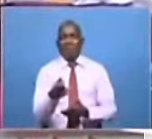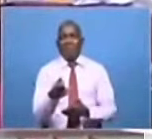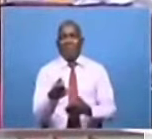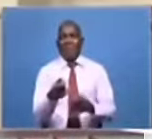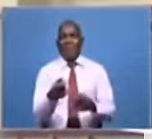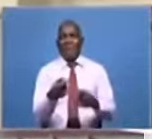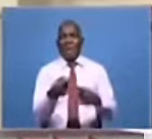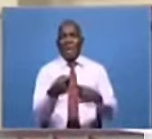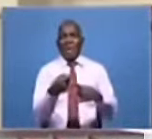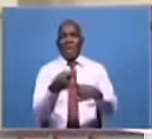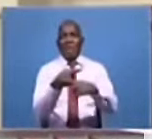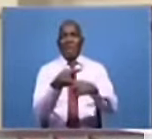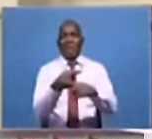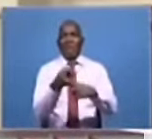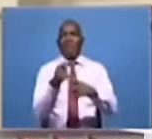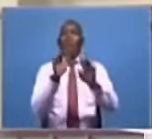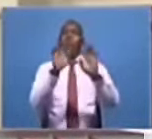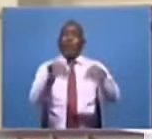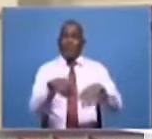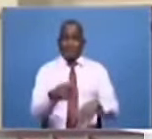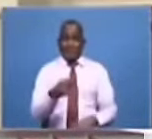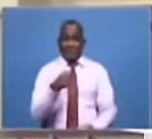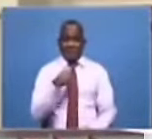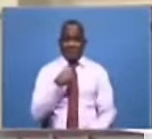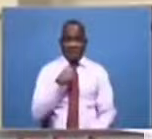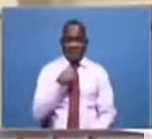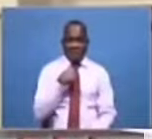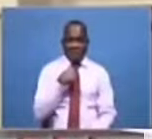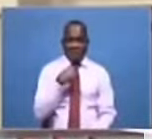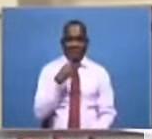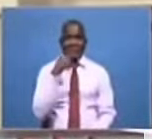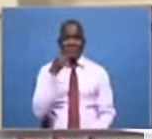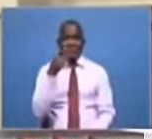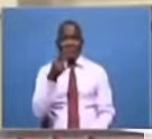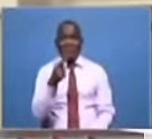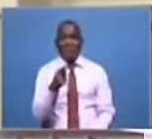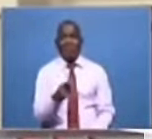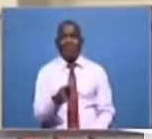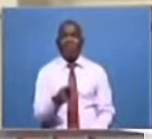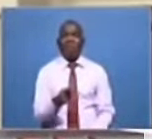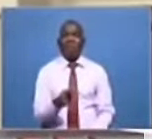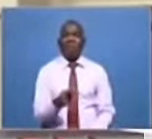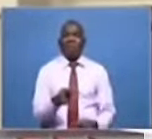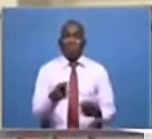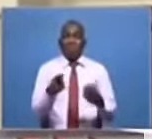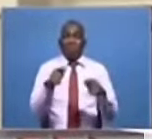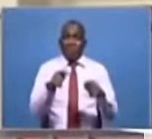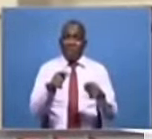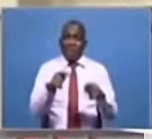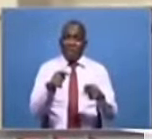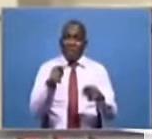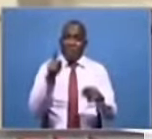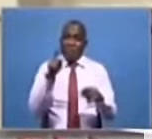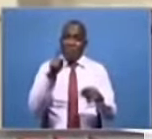Carry on. Yes. Well, I'm saying that one cannot use